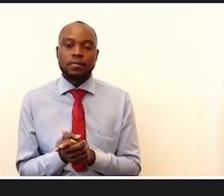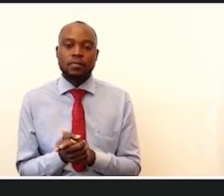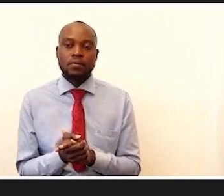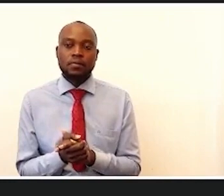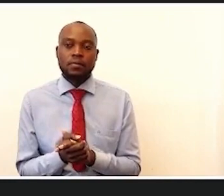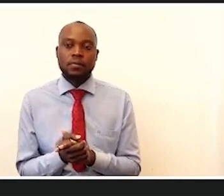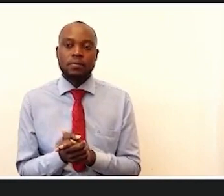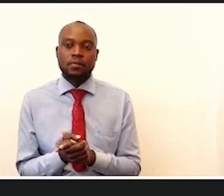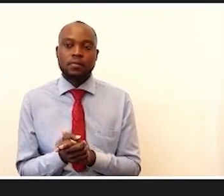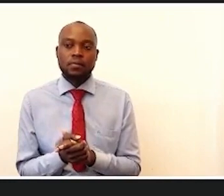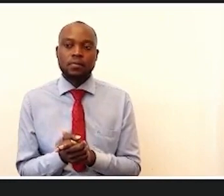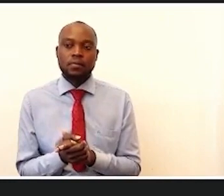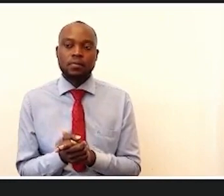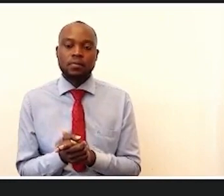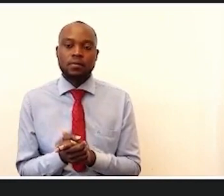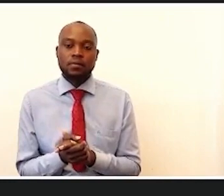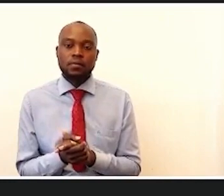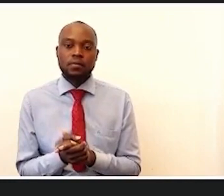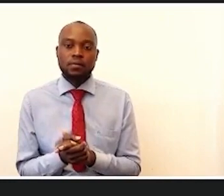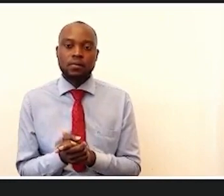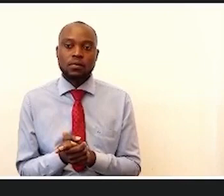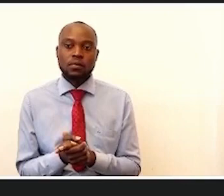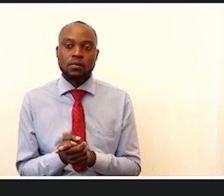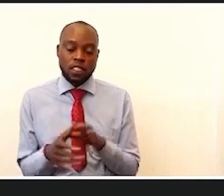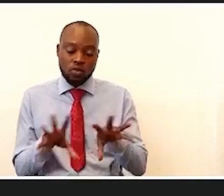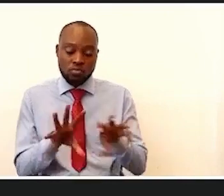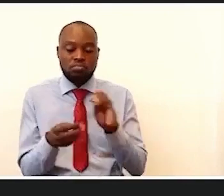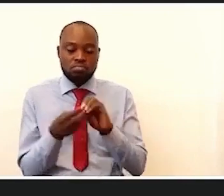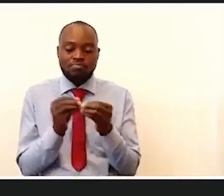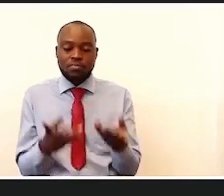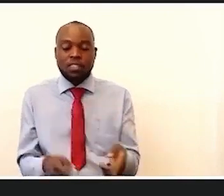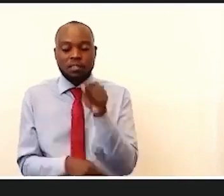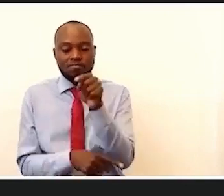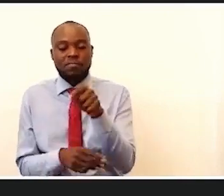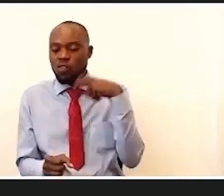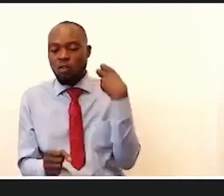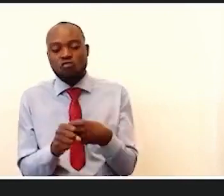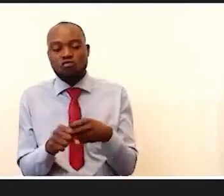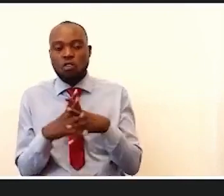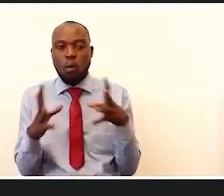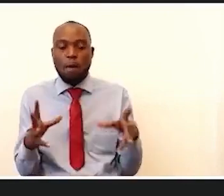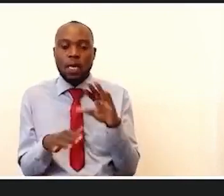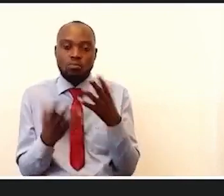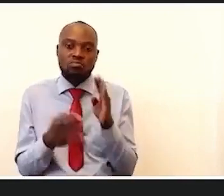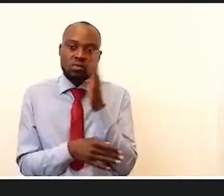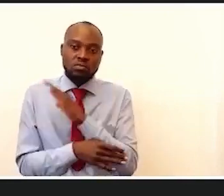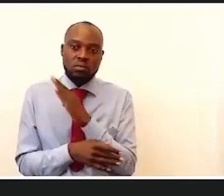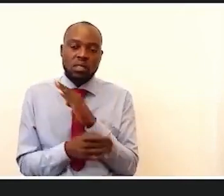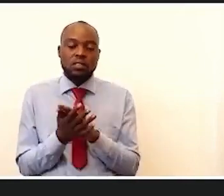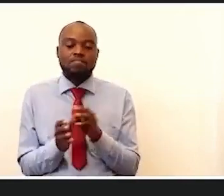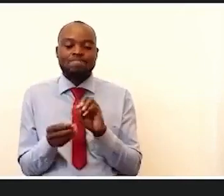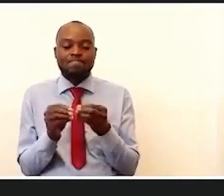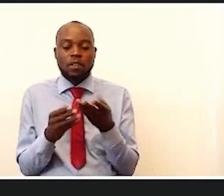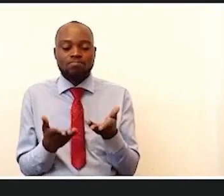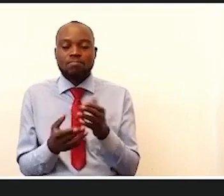factors that inhibit us, it is extremely difficult to completely separate the domestic from the